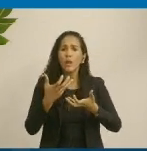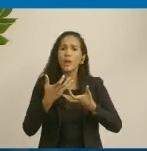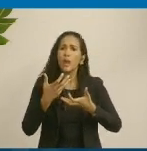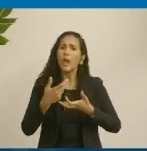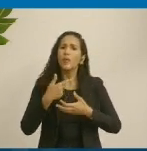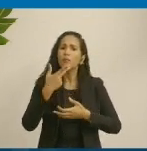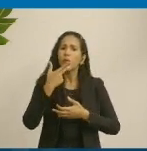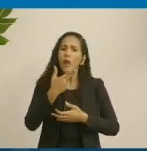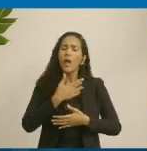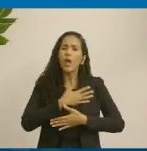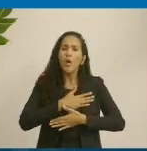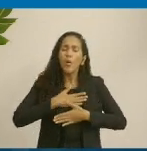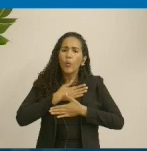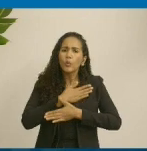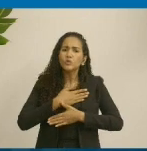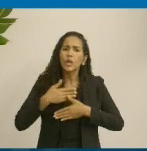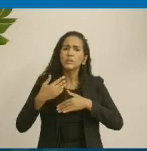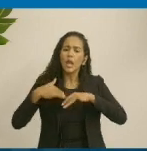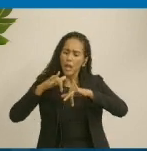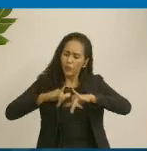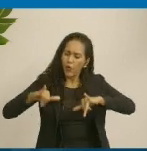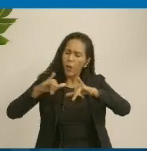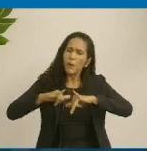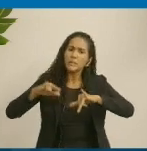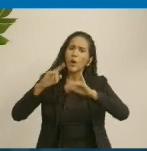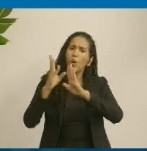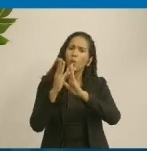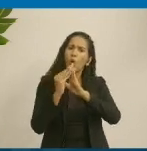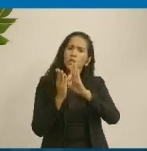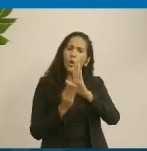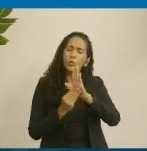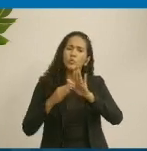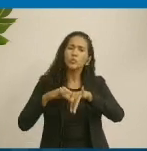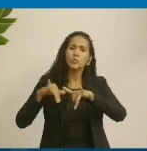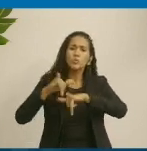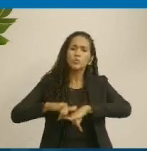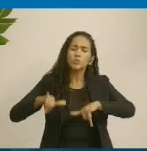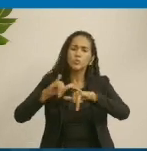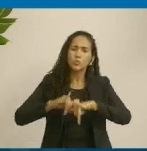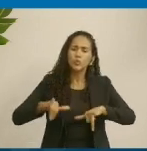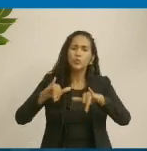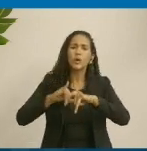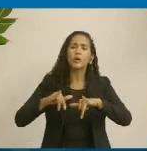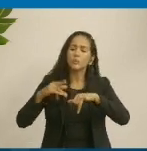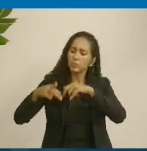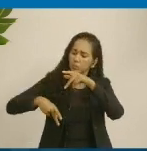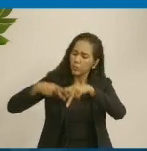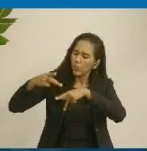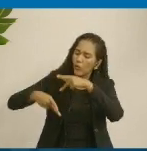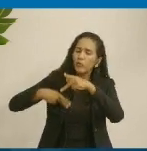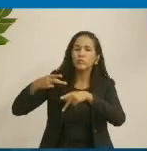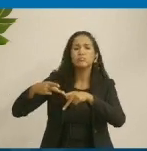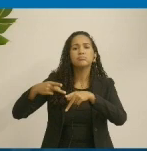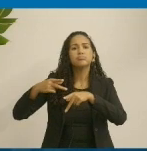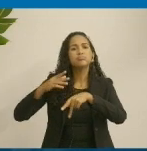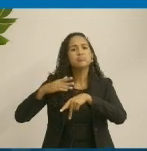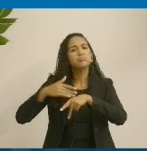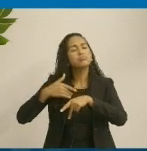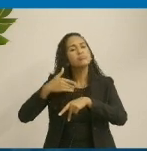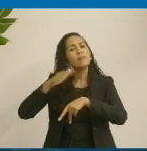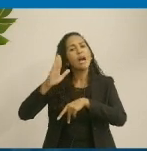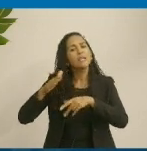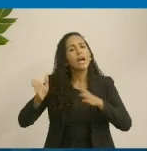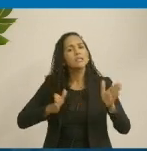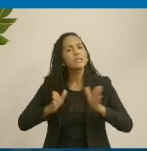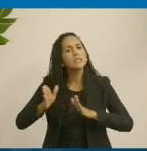by anyone in terms of concepts. So bravo, because that is so necessary in all of our sustainability work. And it